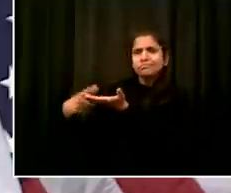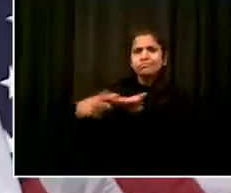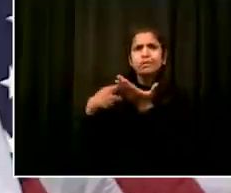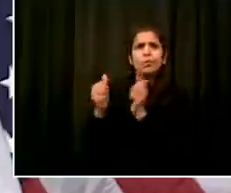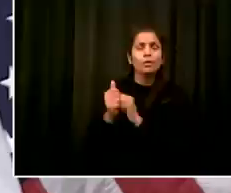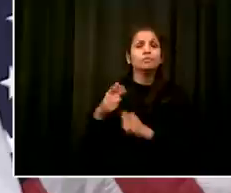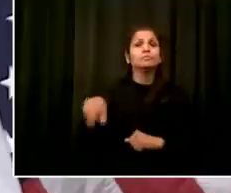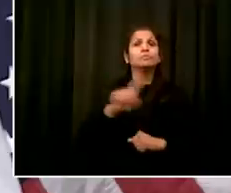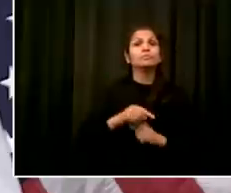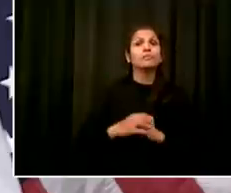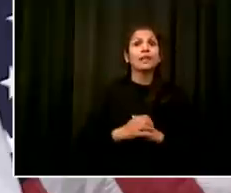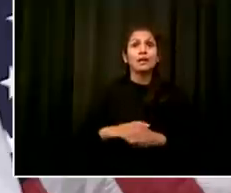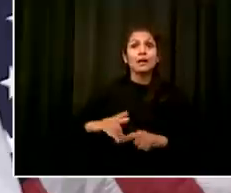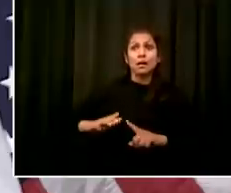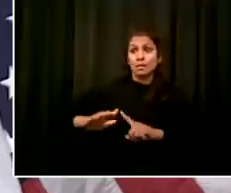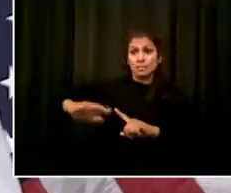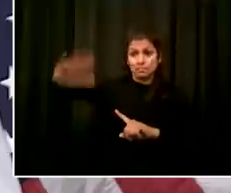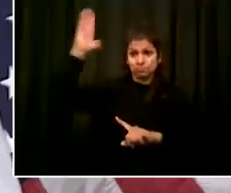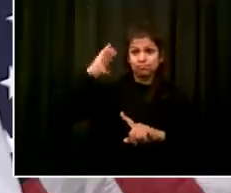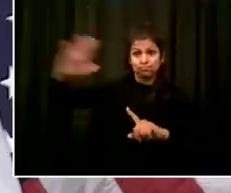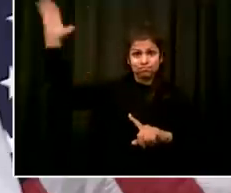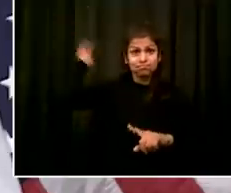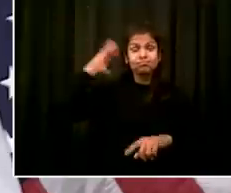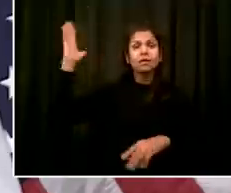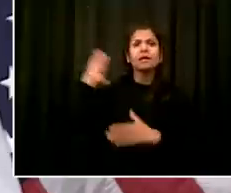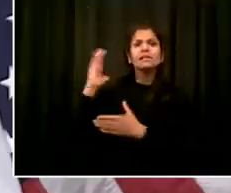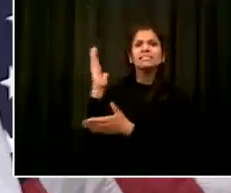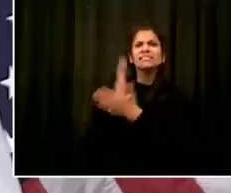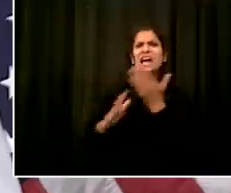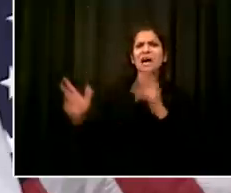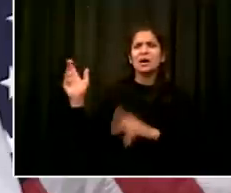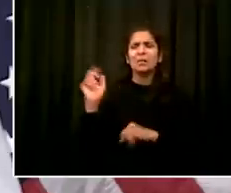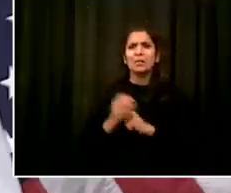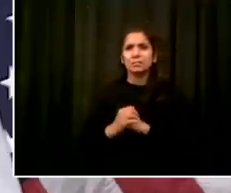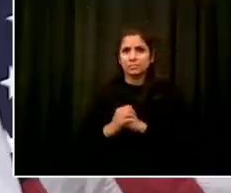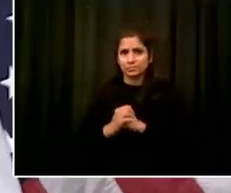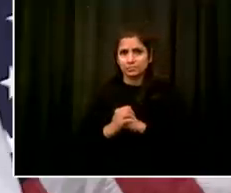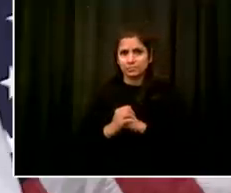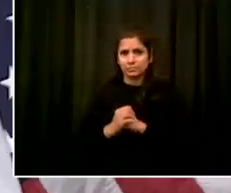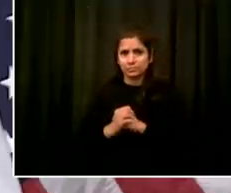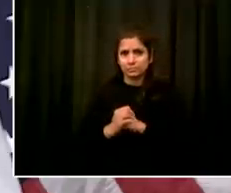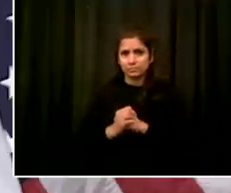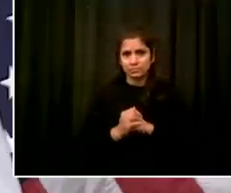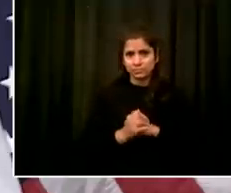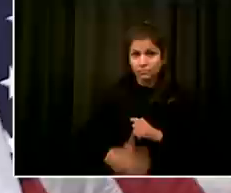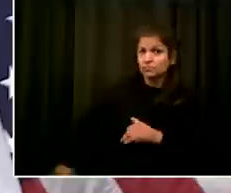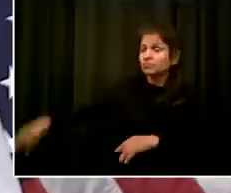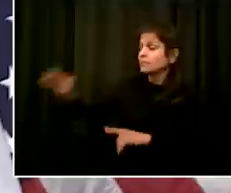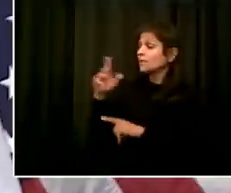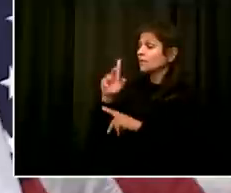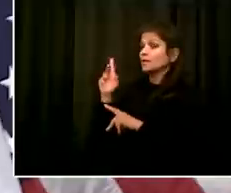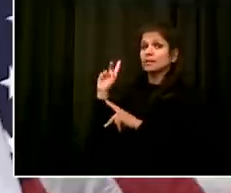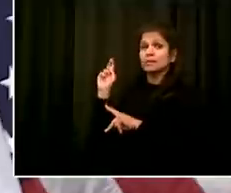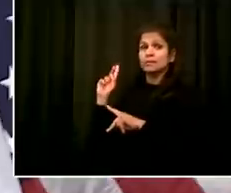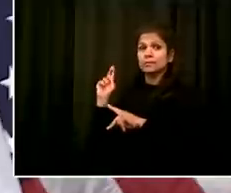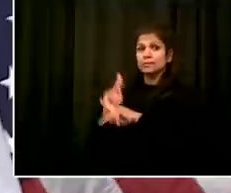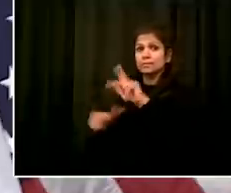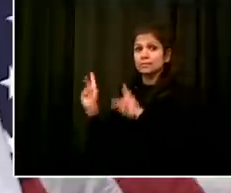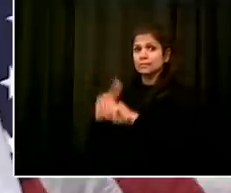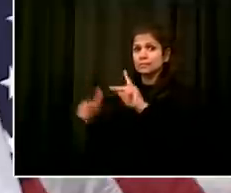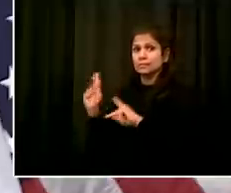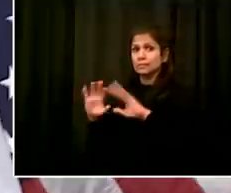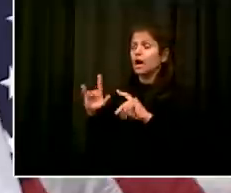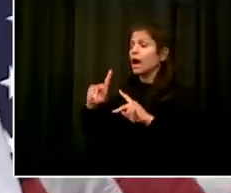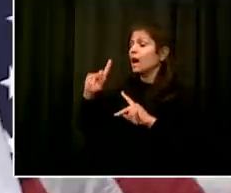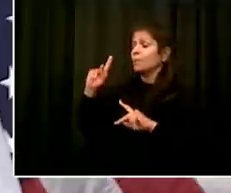where City Hall allowed, with all due respect to the many good things about the NYPD, City Hall deferred to the NYPD to